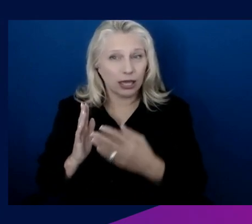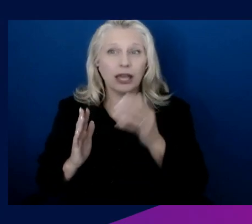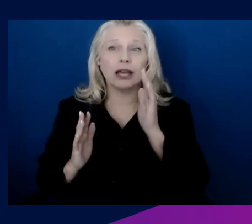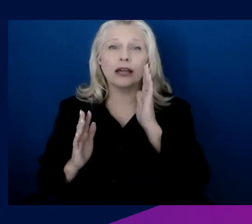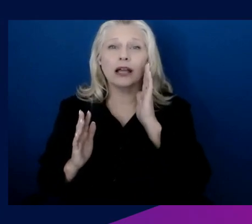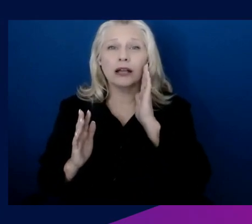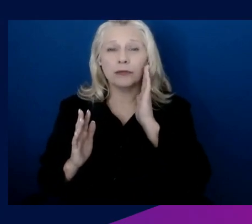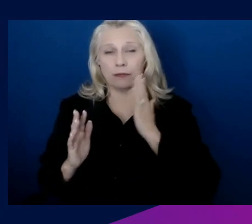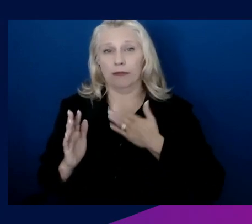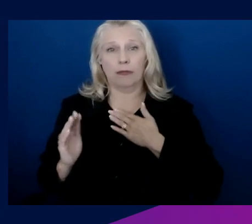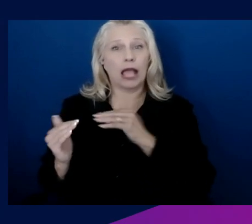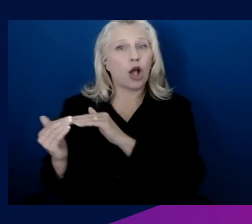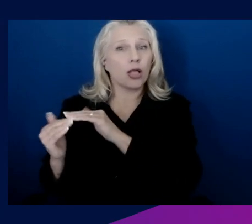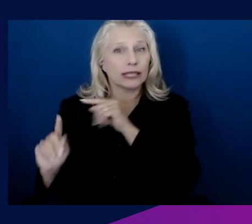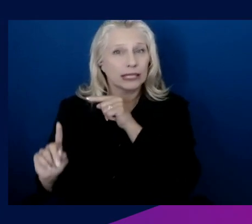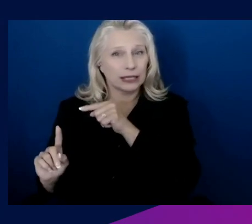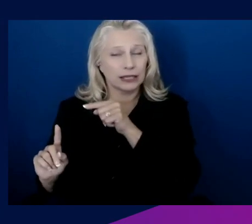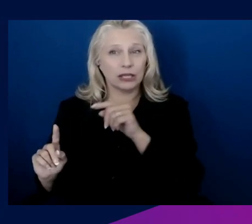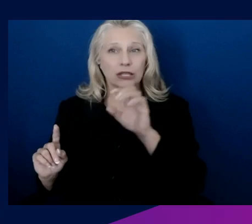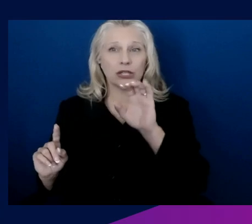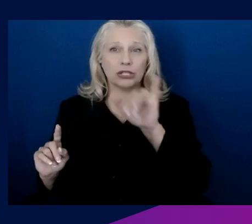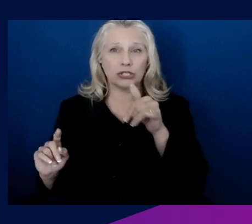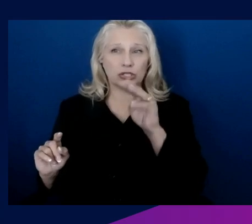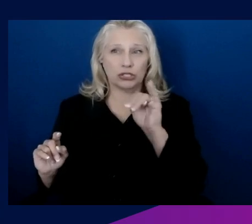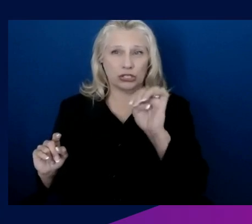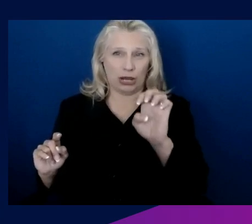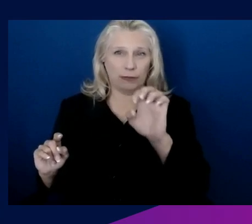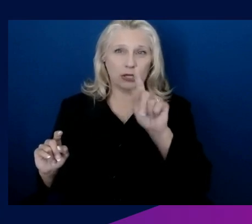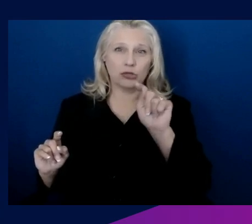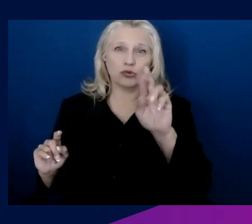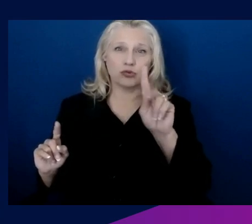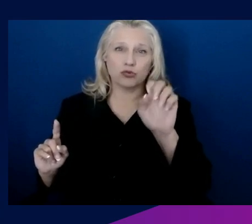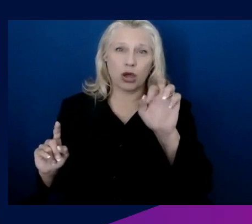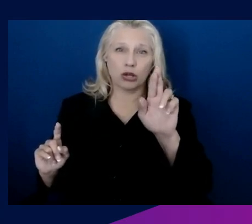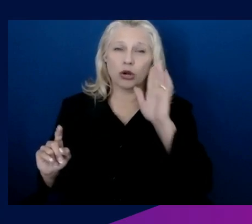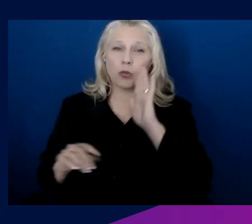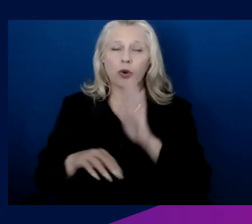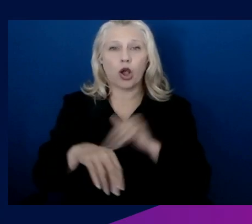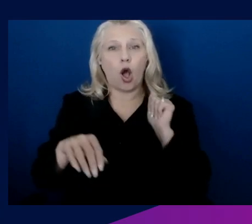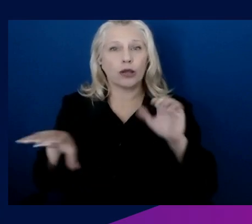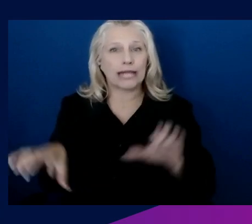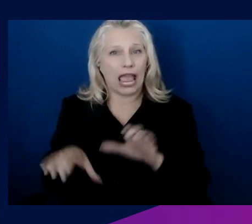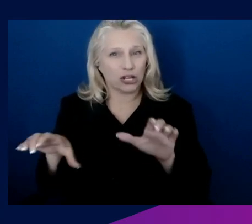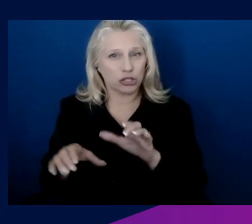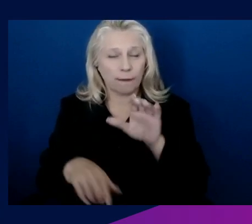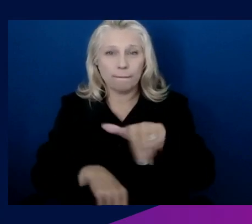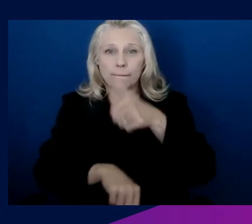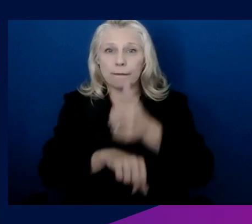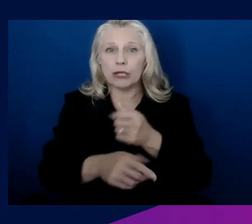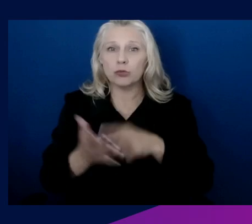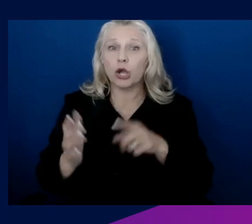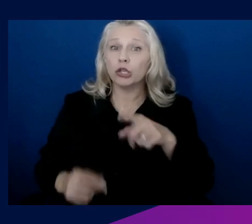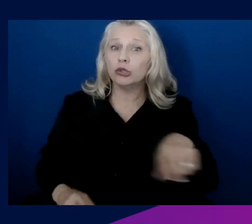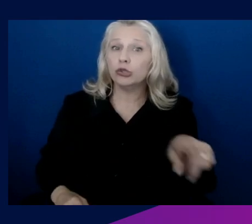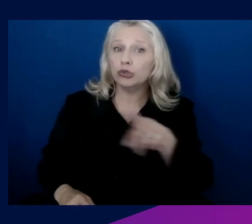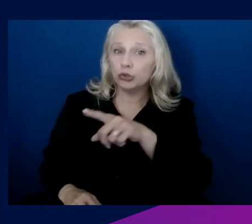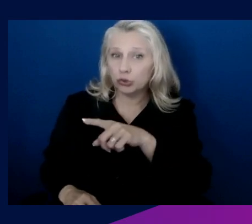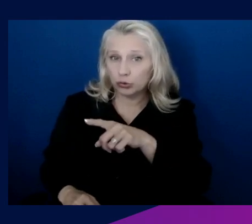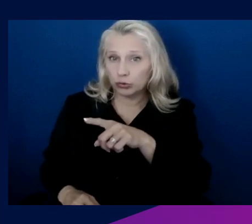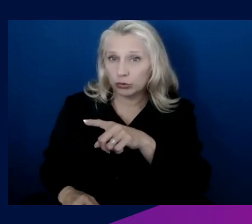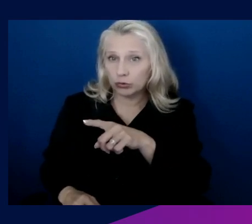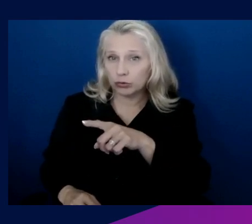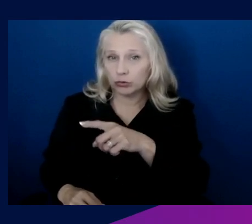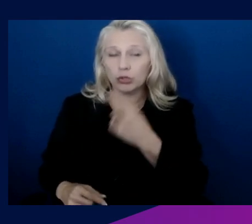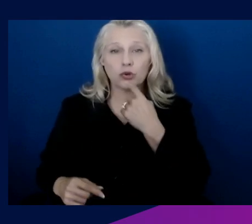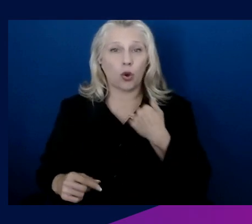My colleague Jamie Trotter will do a call to action that's based on what you have told